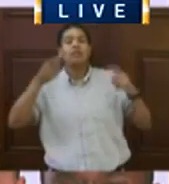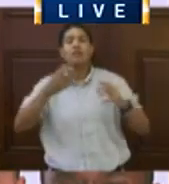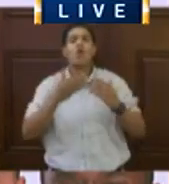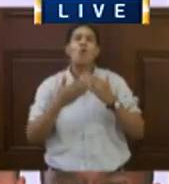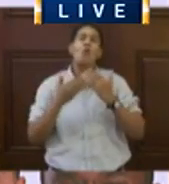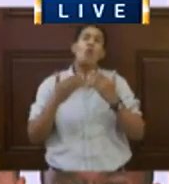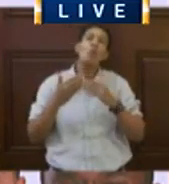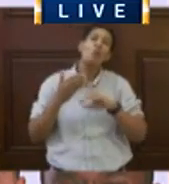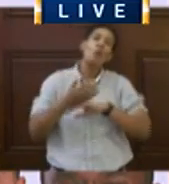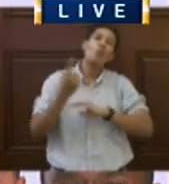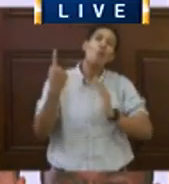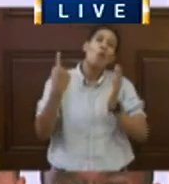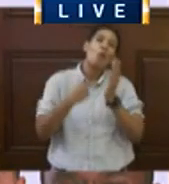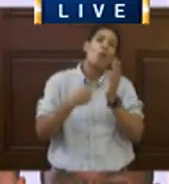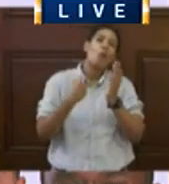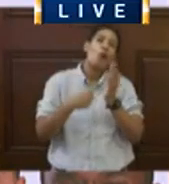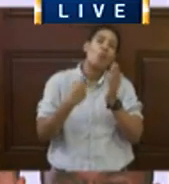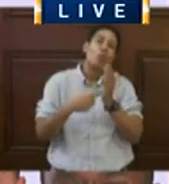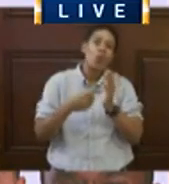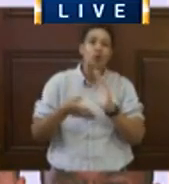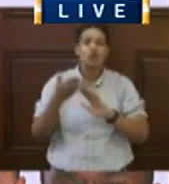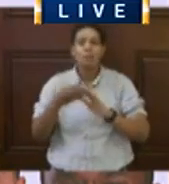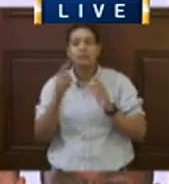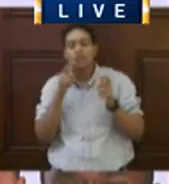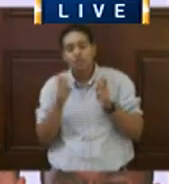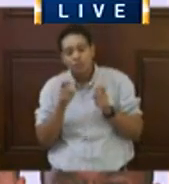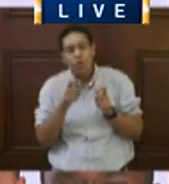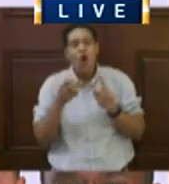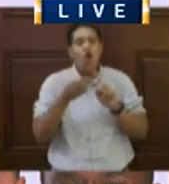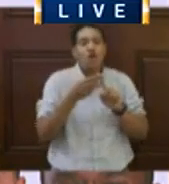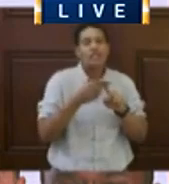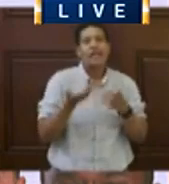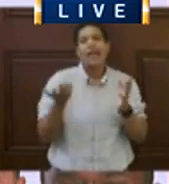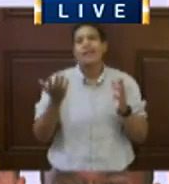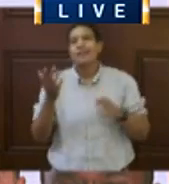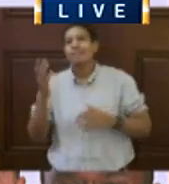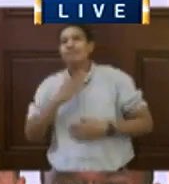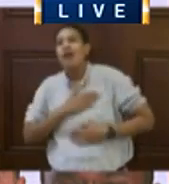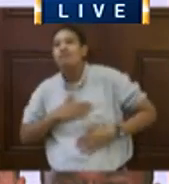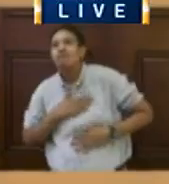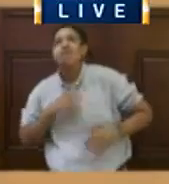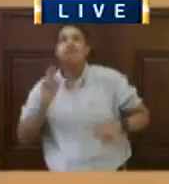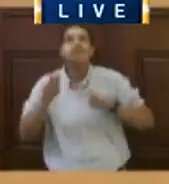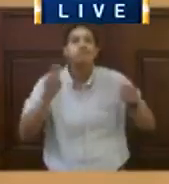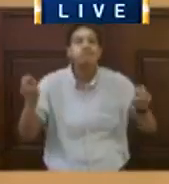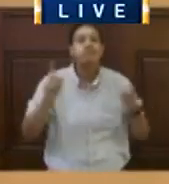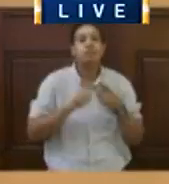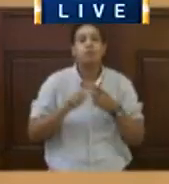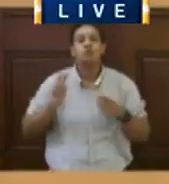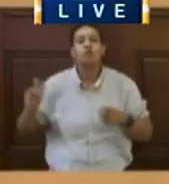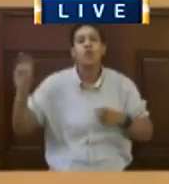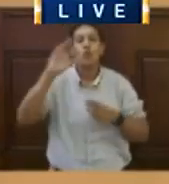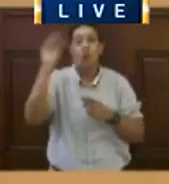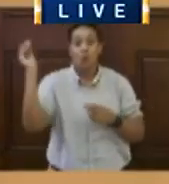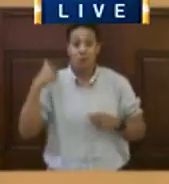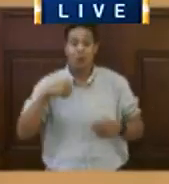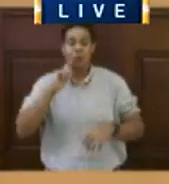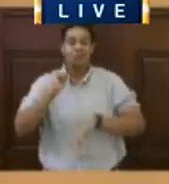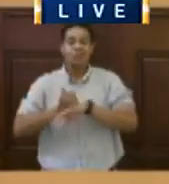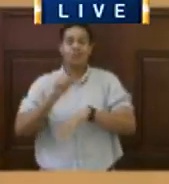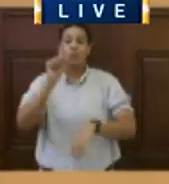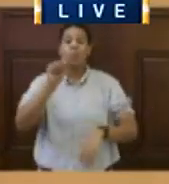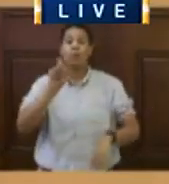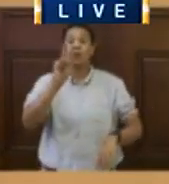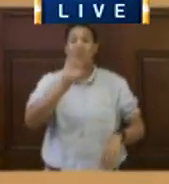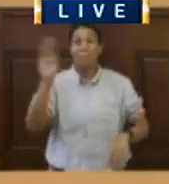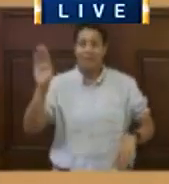operators, whether it be small hotels or attractions or tour companies and so forth. And we'll be setting aside $1.2 billion